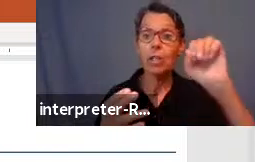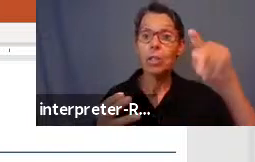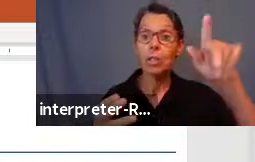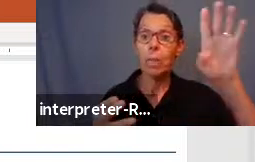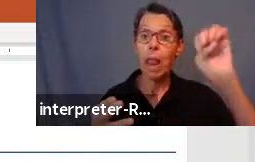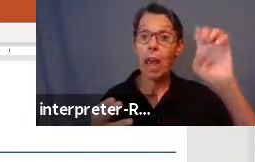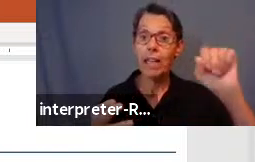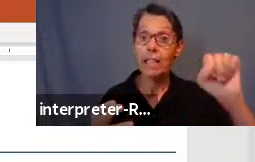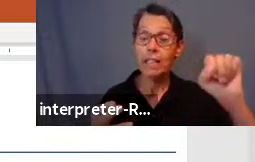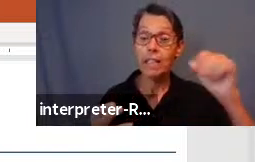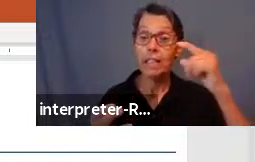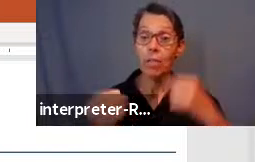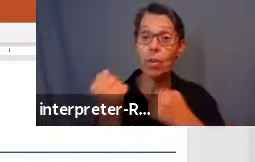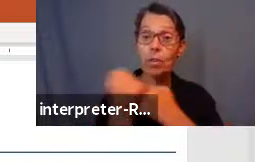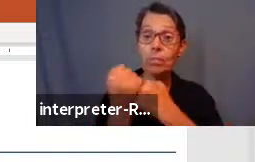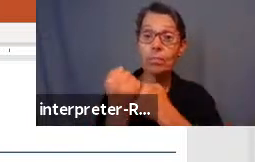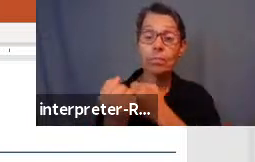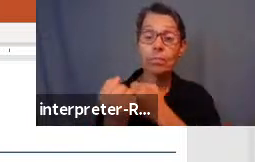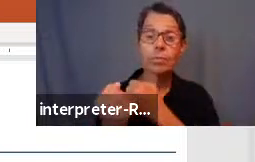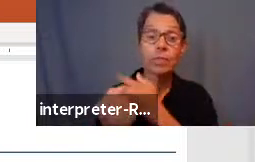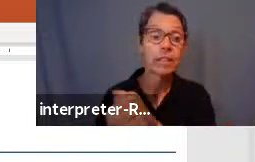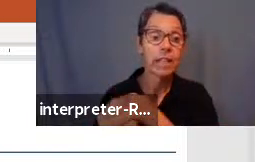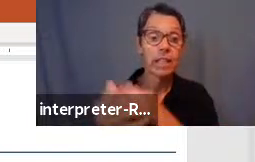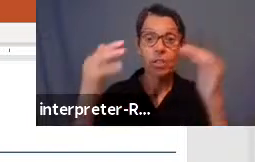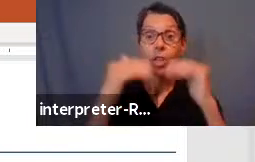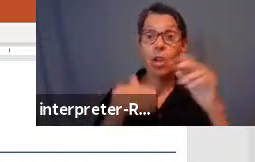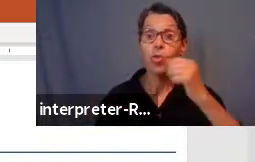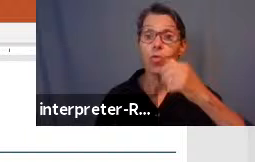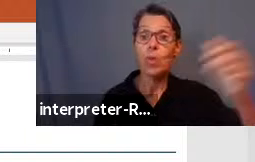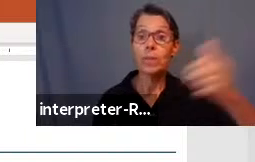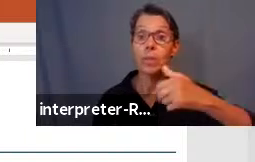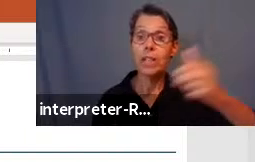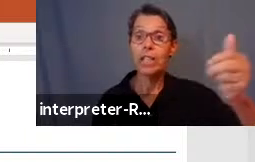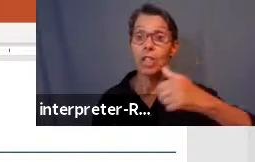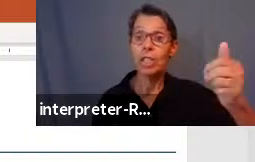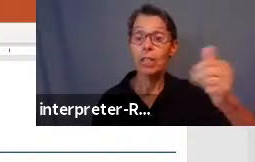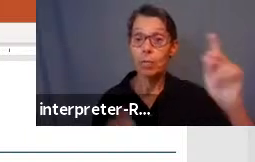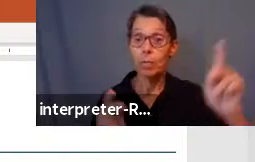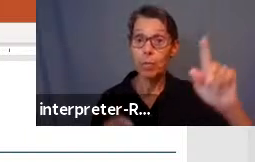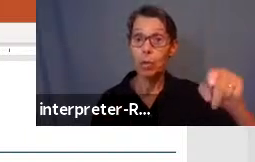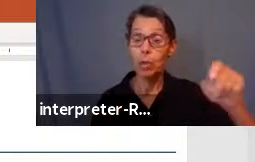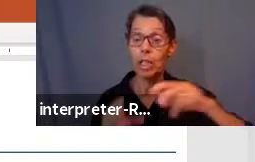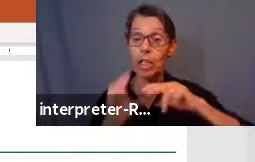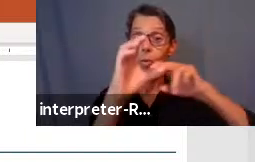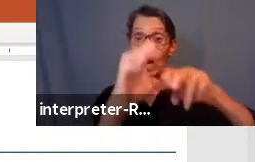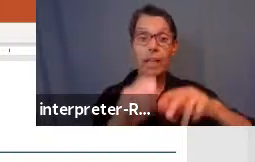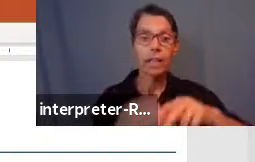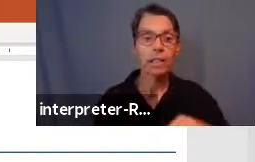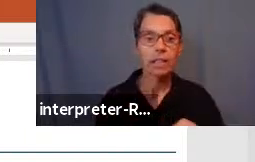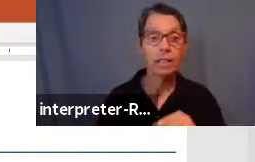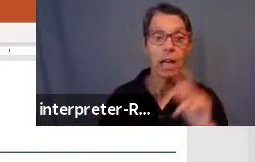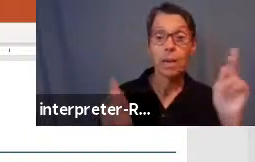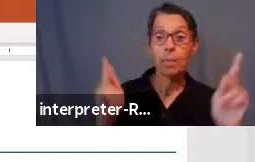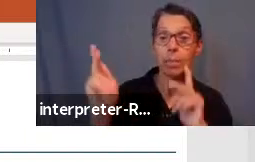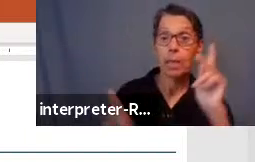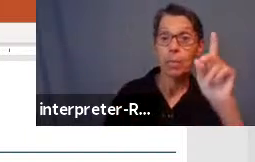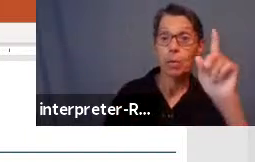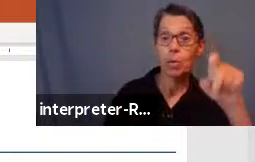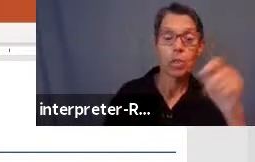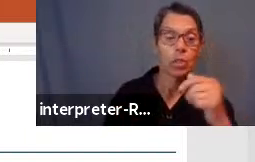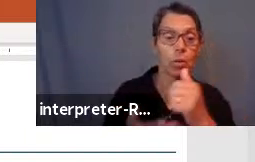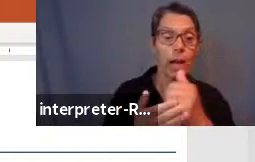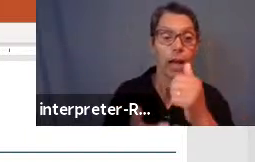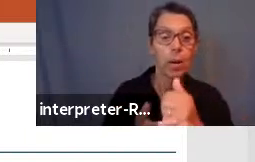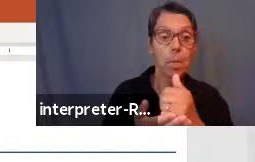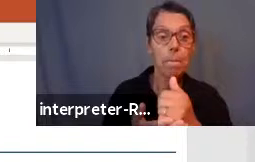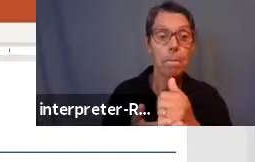vaccination events, transportation for patients that need it to get there, personnel that you might need to help in